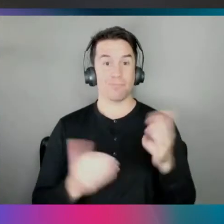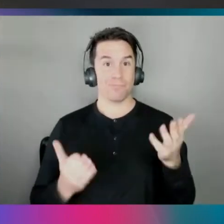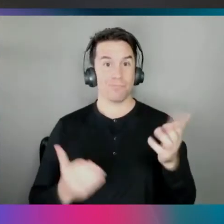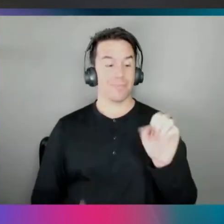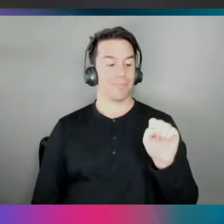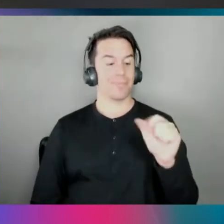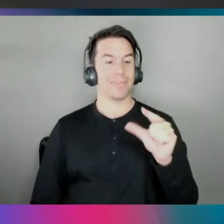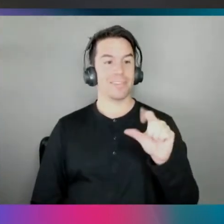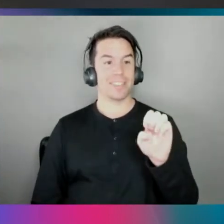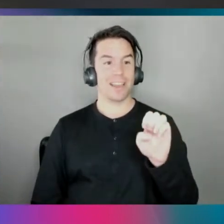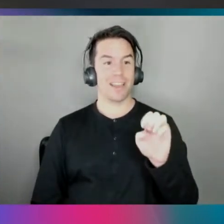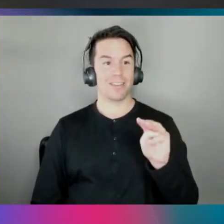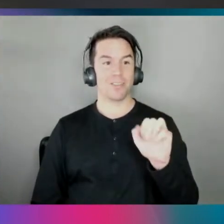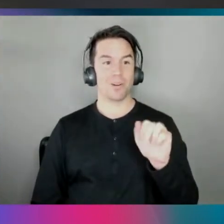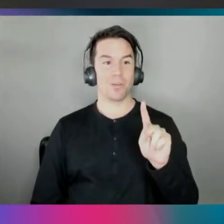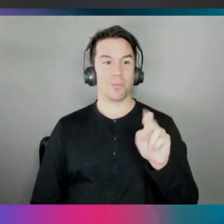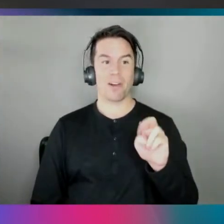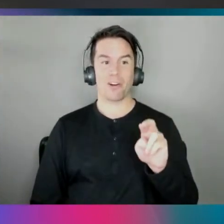All right.